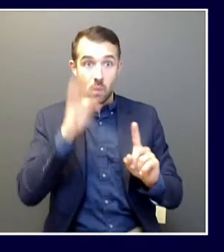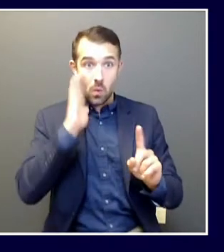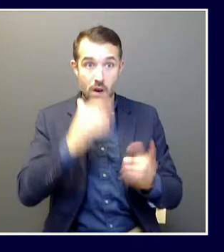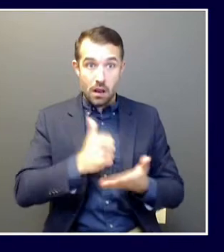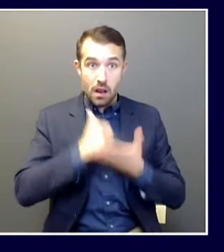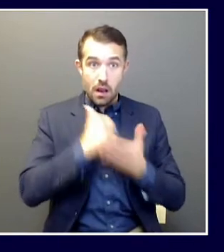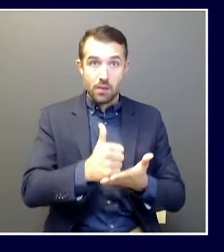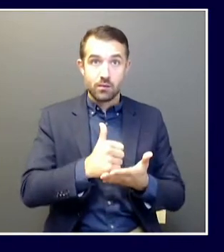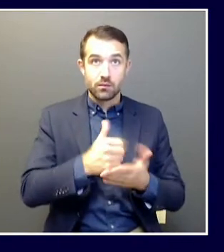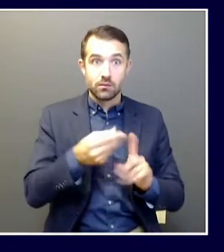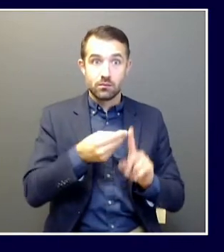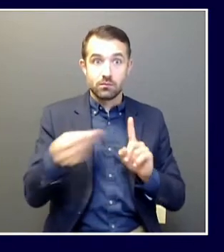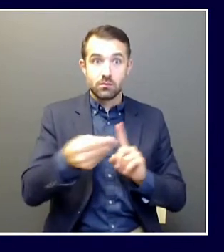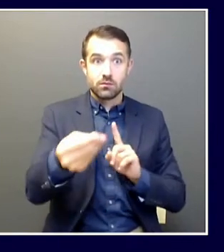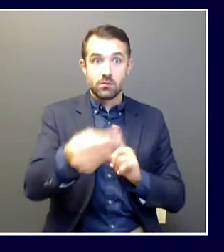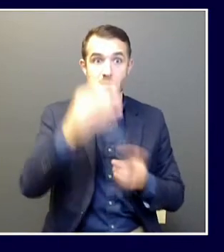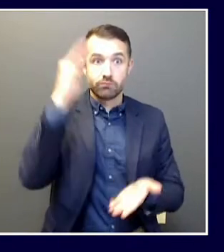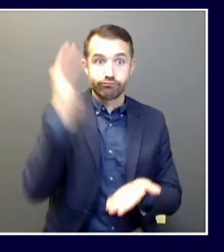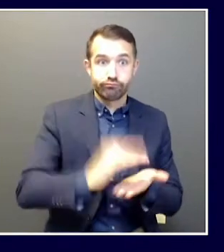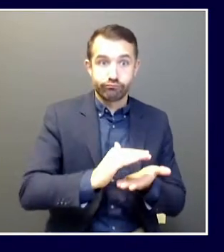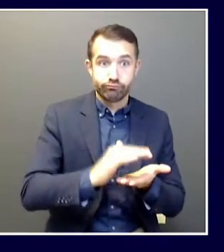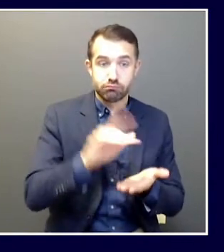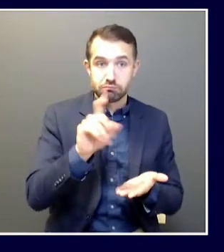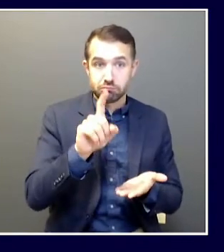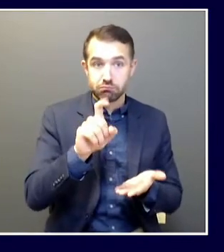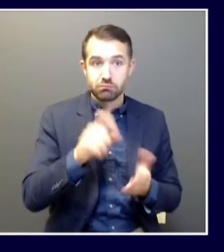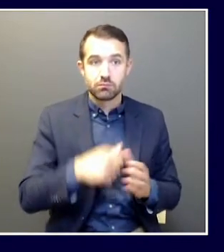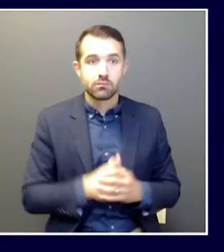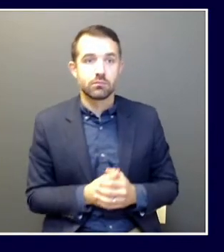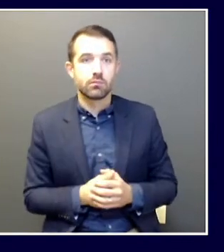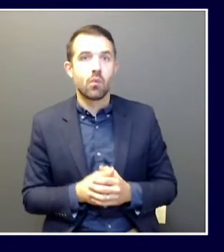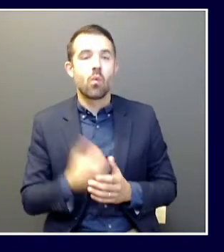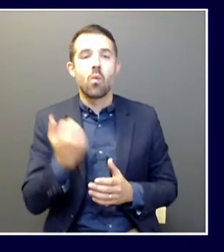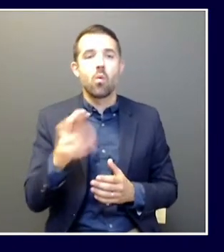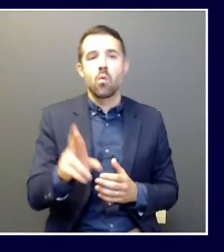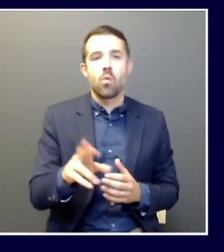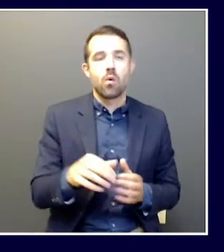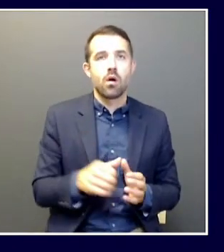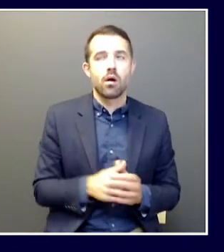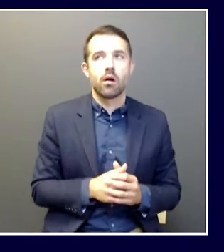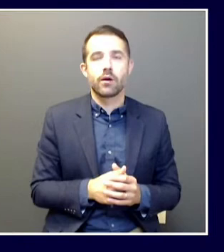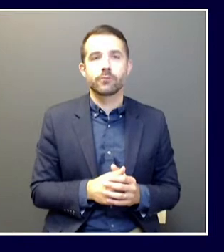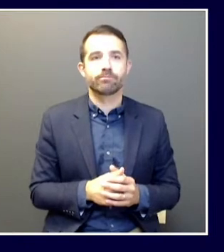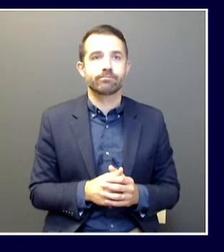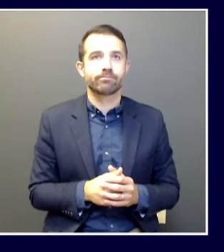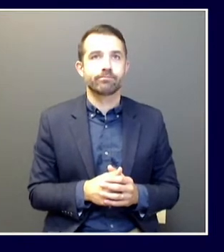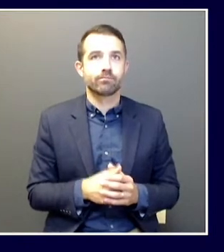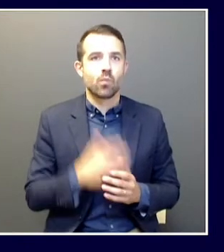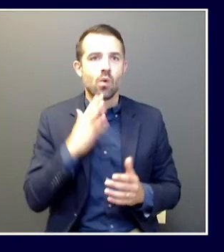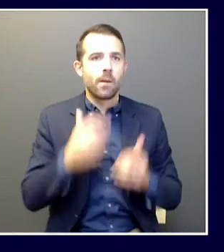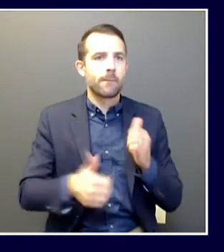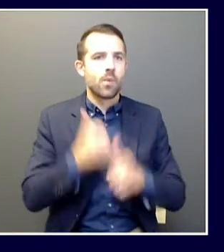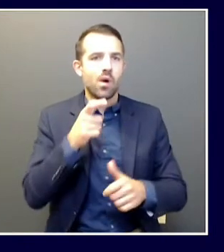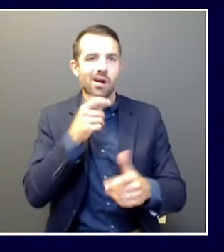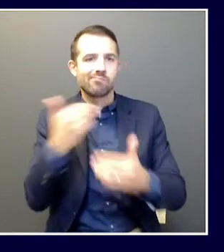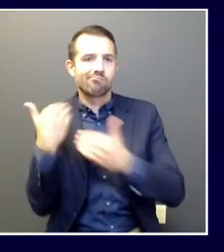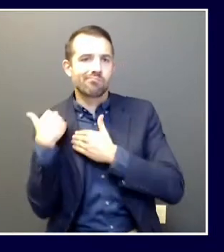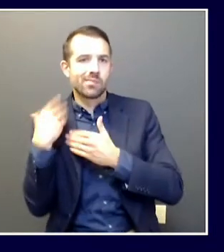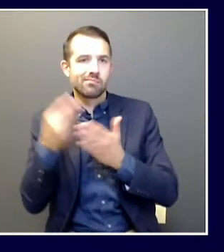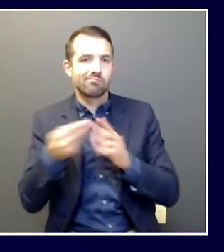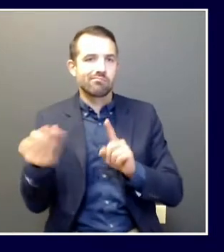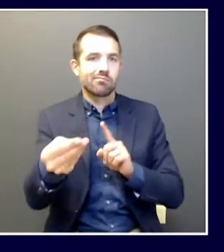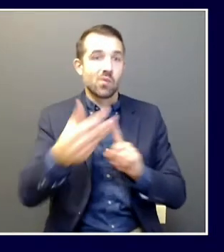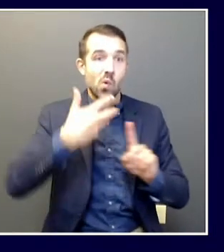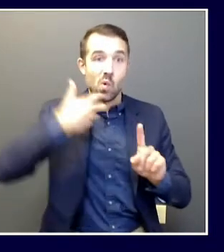of the virus, or if we're still going to be looking at those older adults that are just not getting vaccinated as the root of the problem.